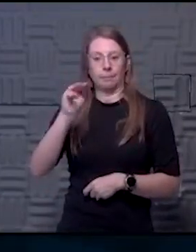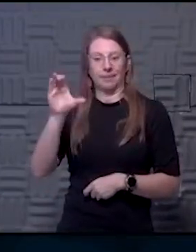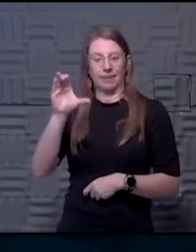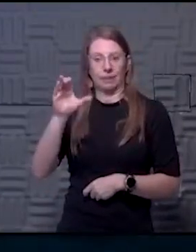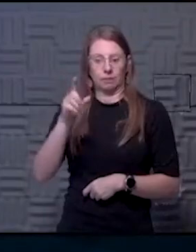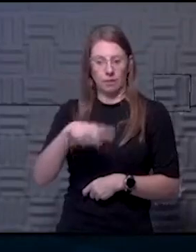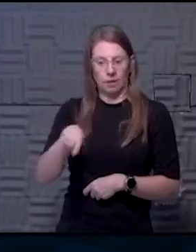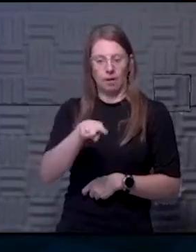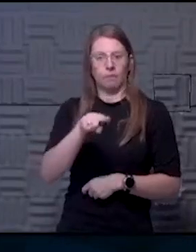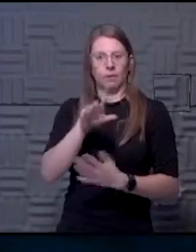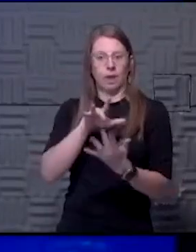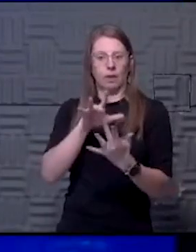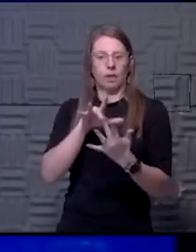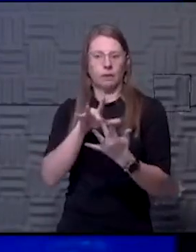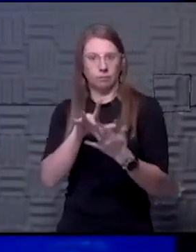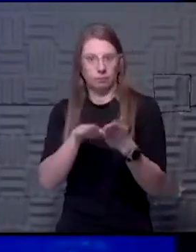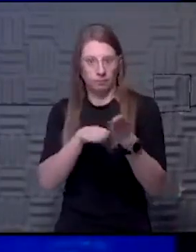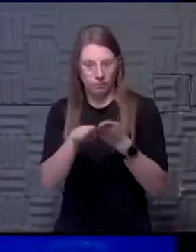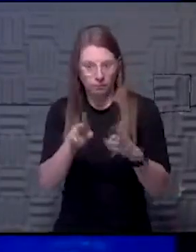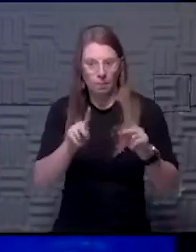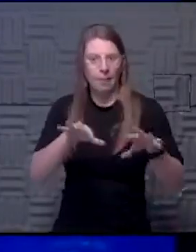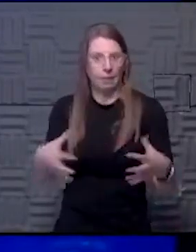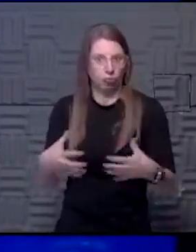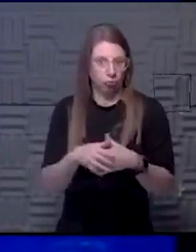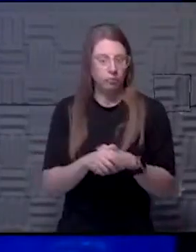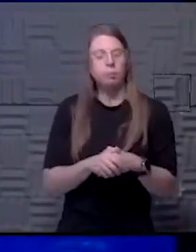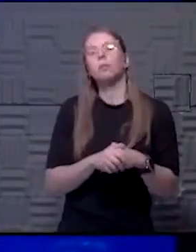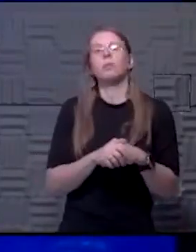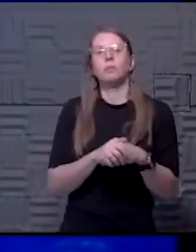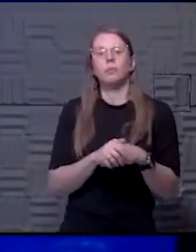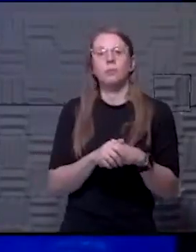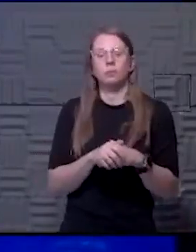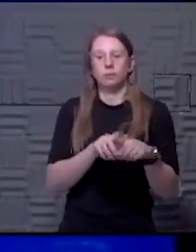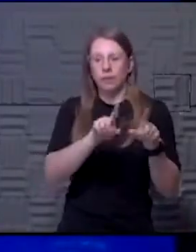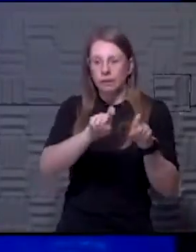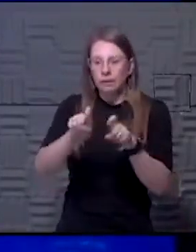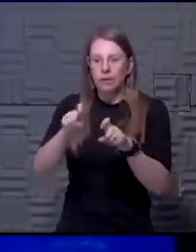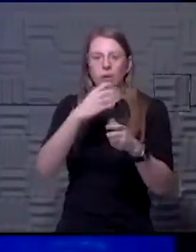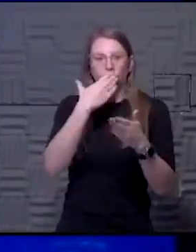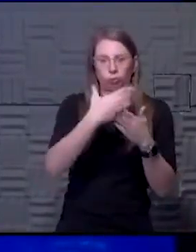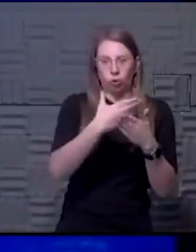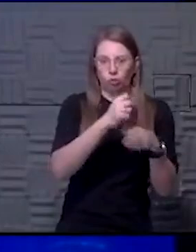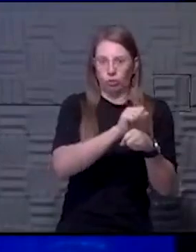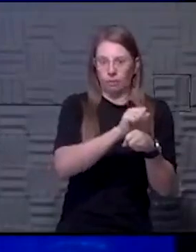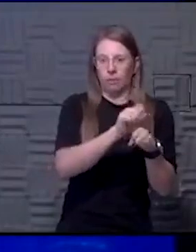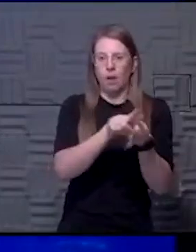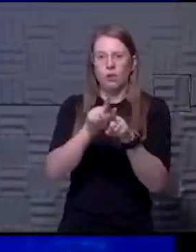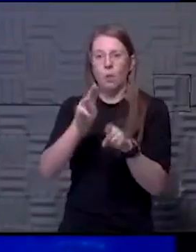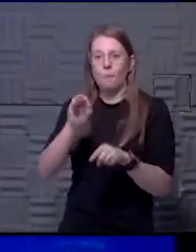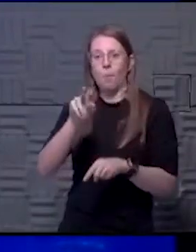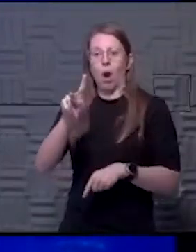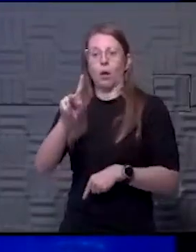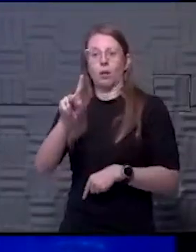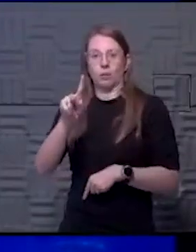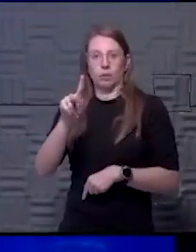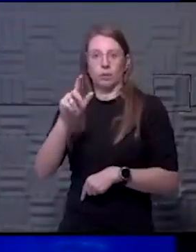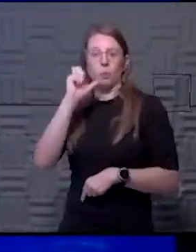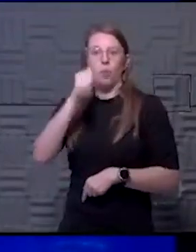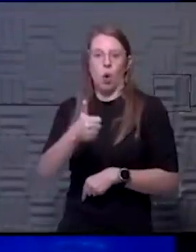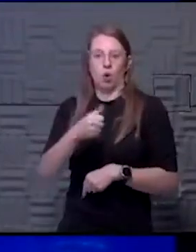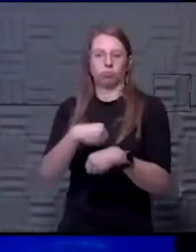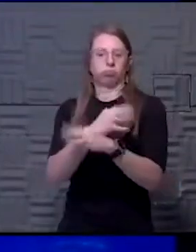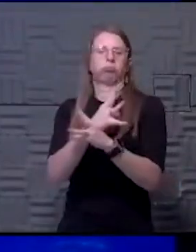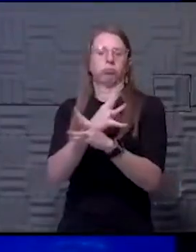in the vulnerable populations, which is part of their mission. I think they did a great job around testing, and they're doing a great job. Mark is on the call with us tomorrow on our